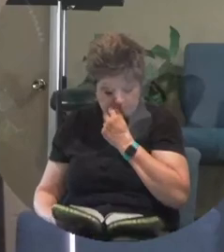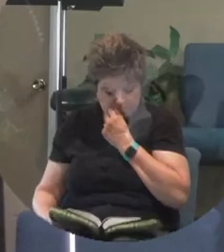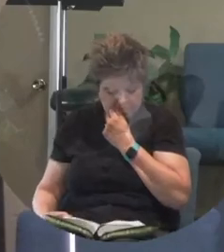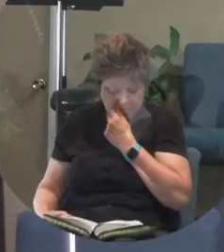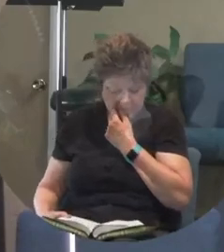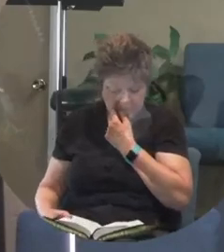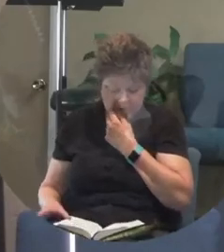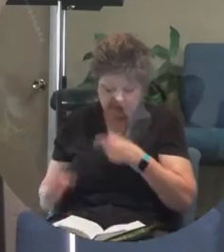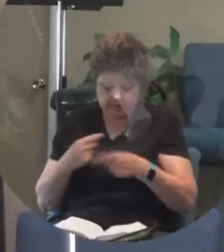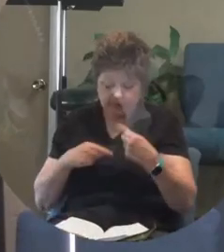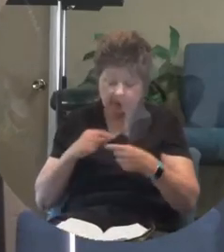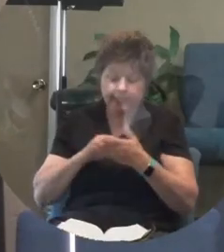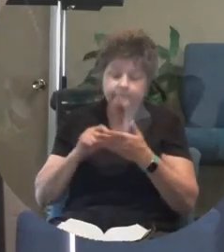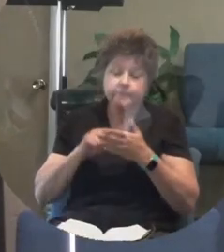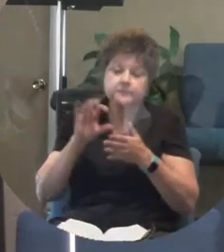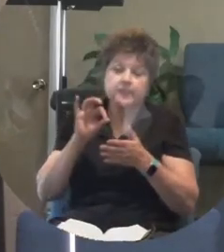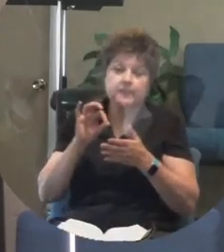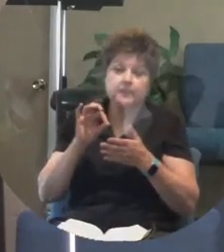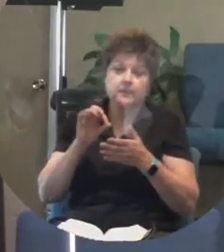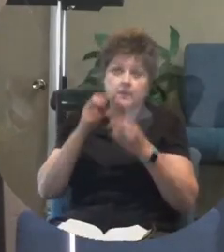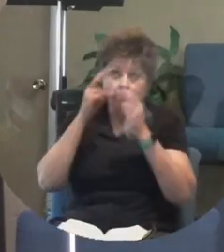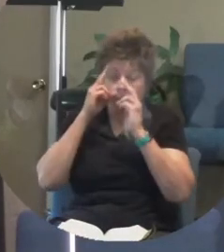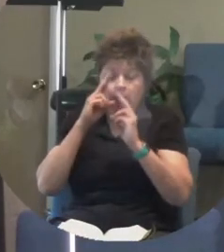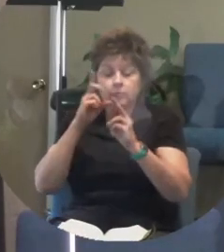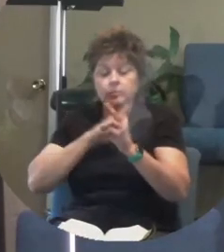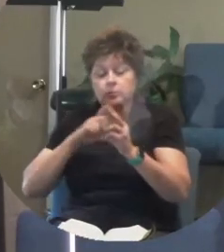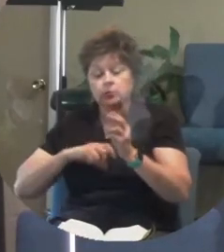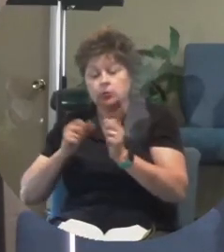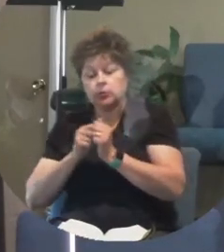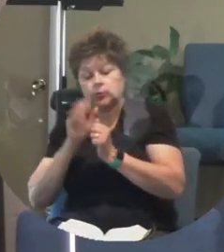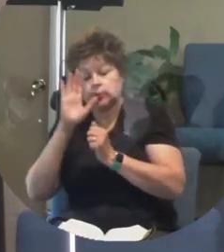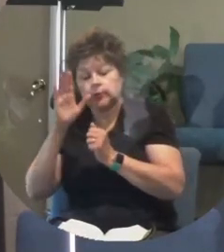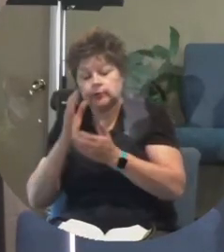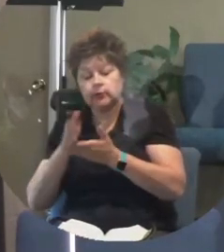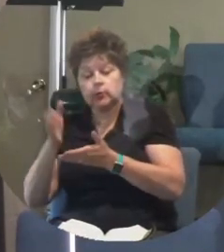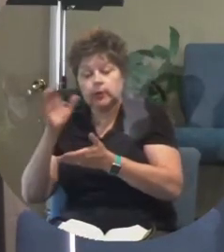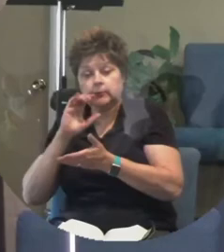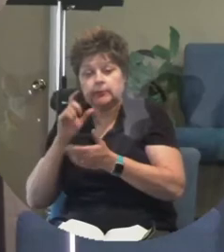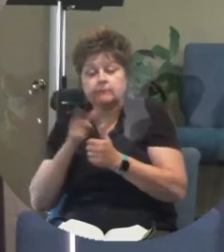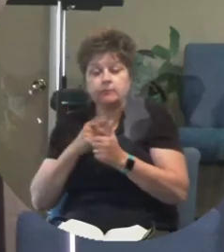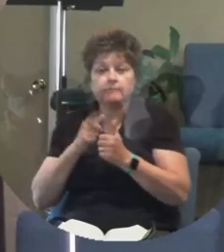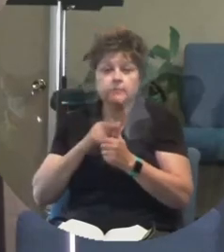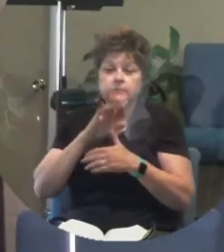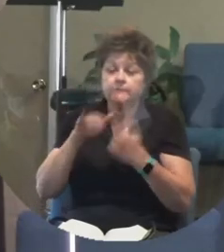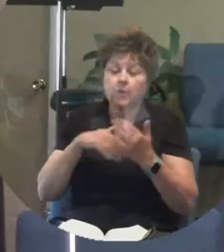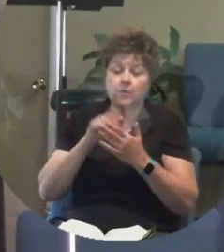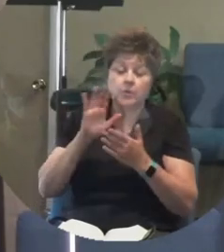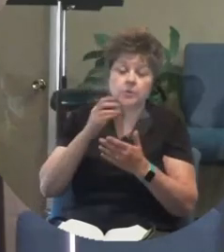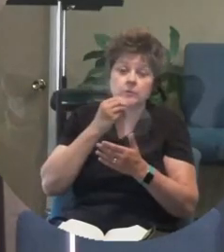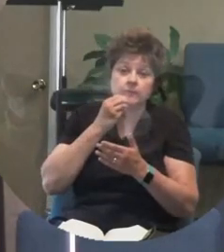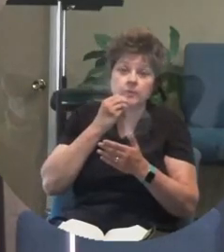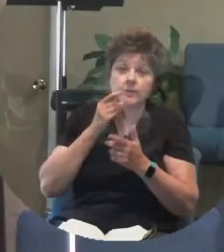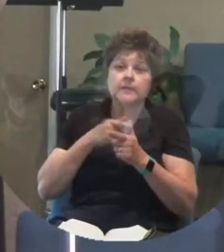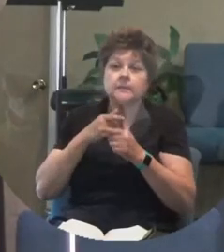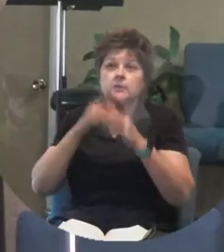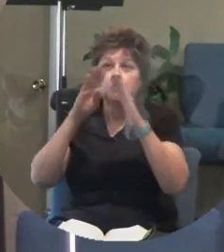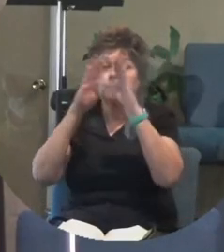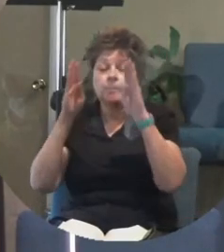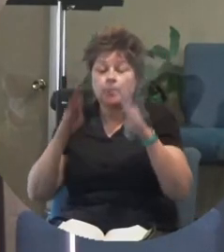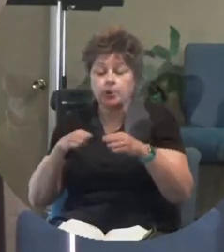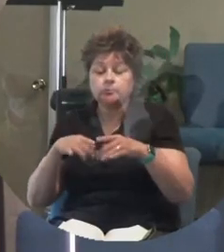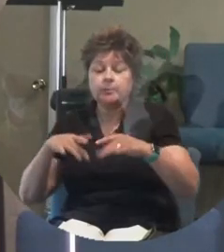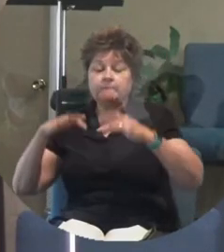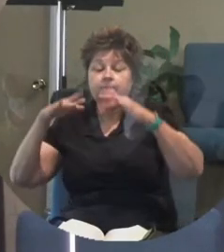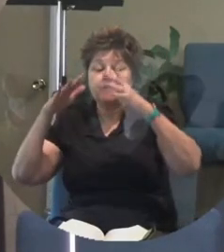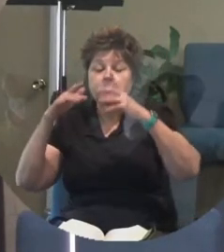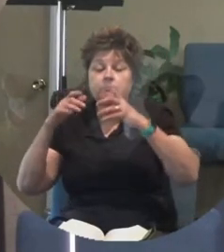Let me go back to verse 9. Honor the Lord with your wealth and from the first of all your produce. Then your barns will be filled with plenty and